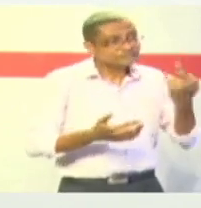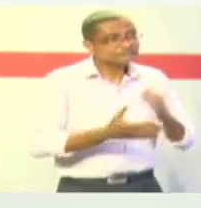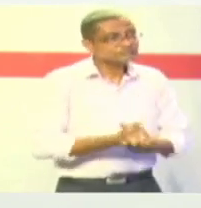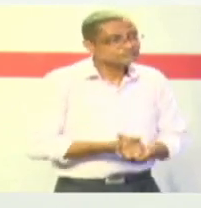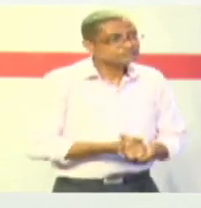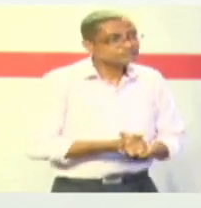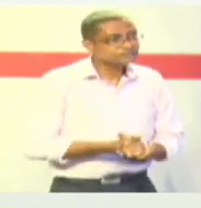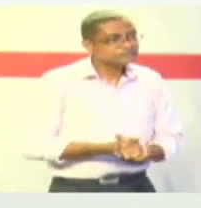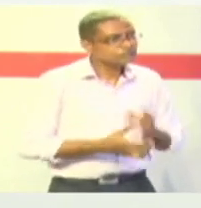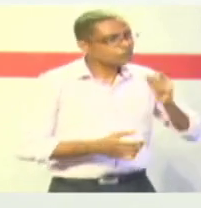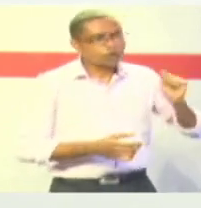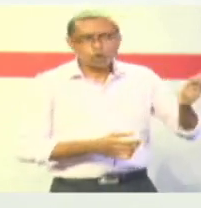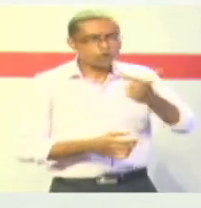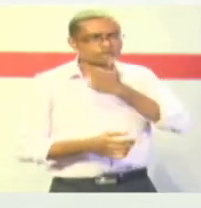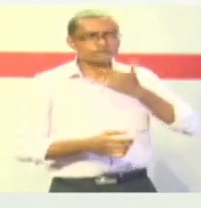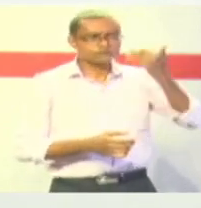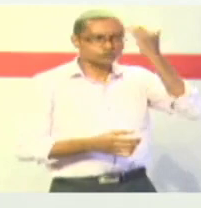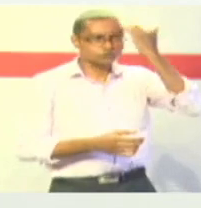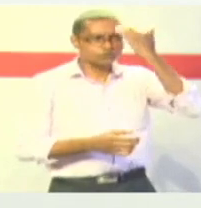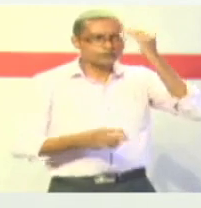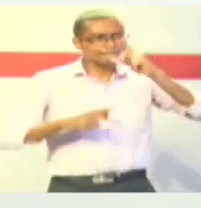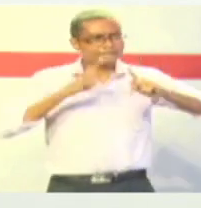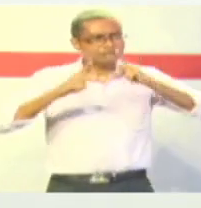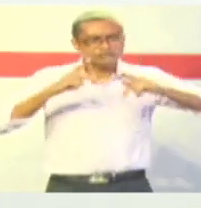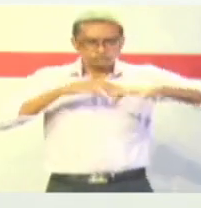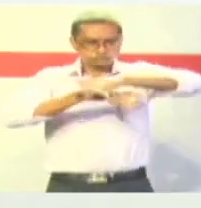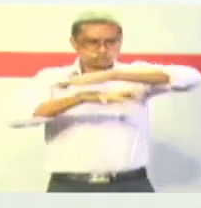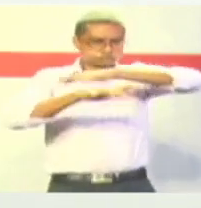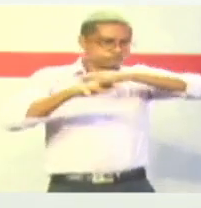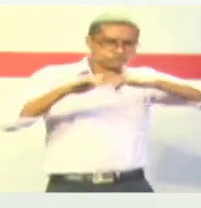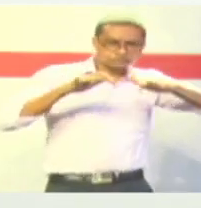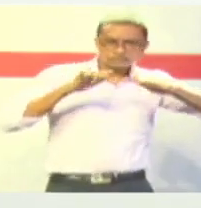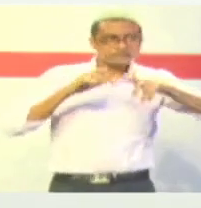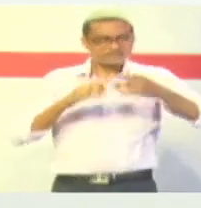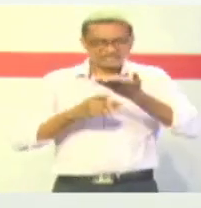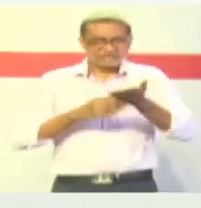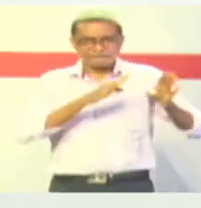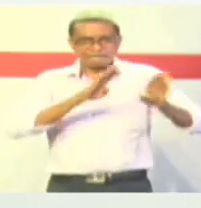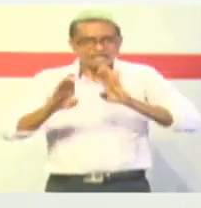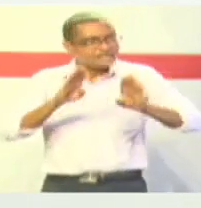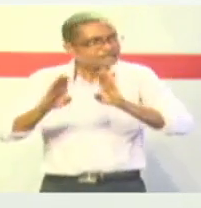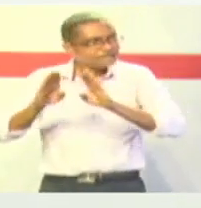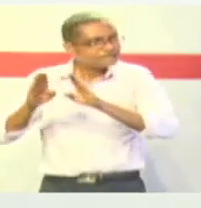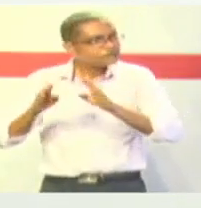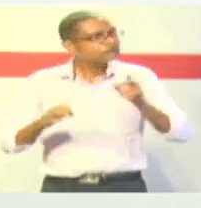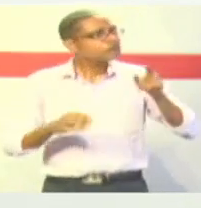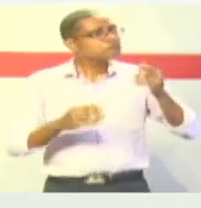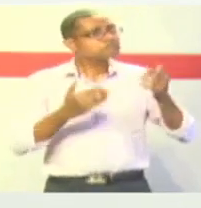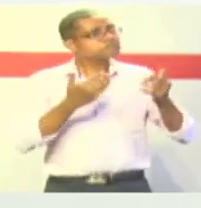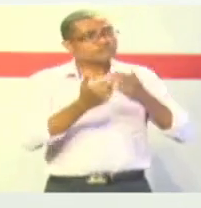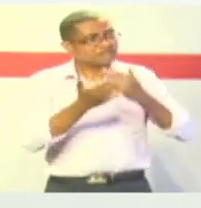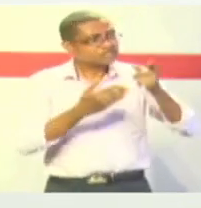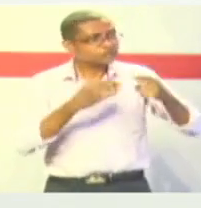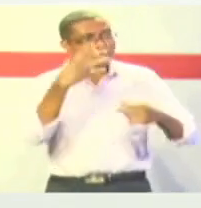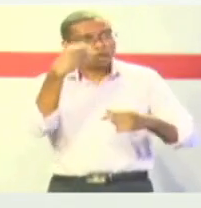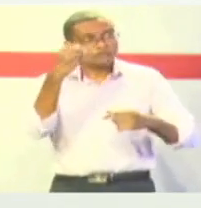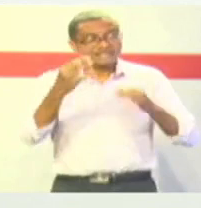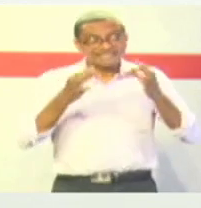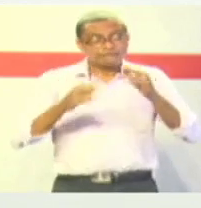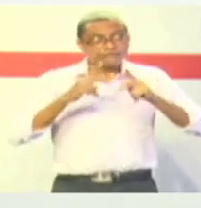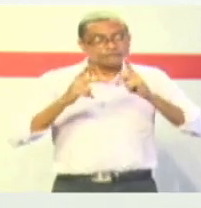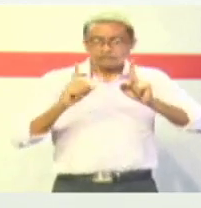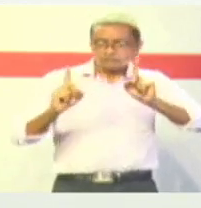know in terms of the way human populations move and the way they behave, although you may be in an outdoor environment, if you have